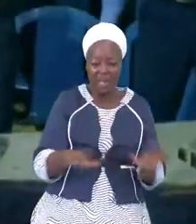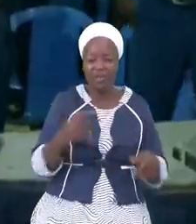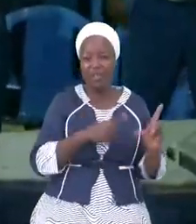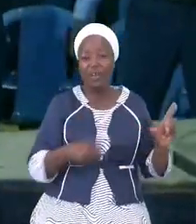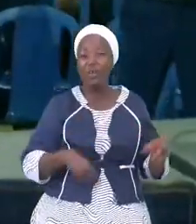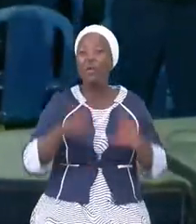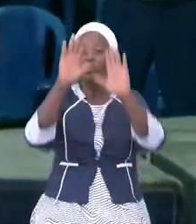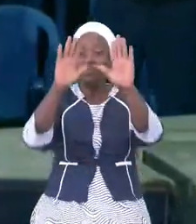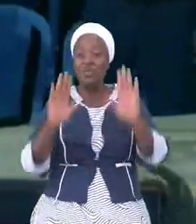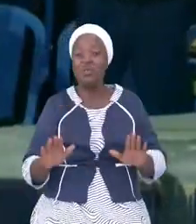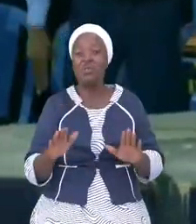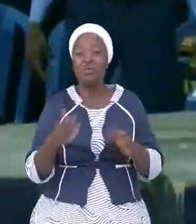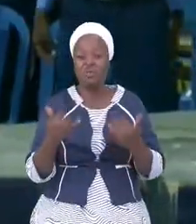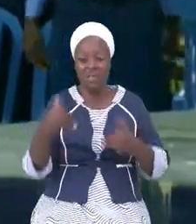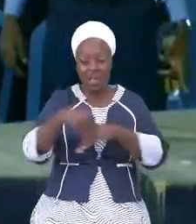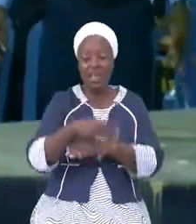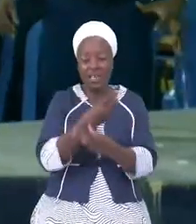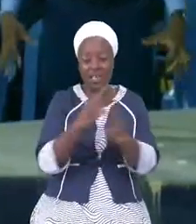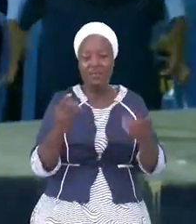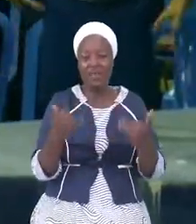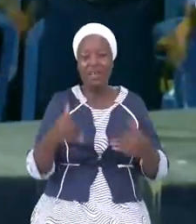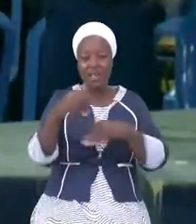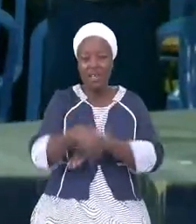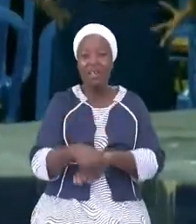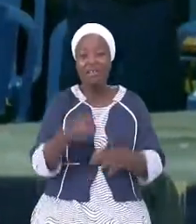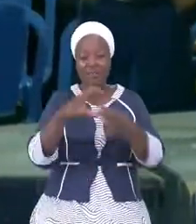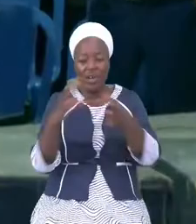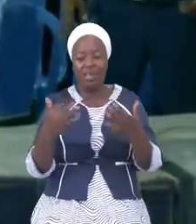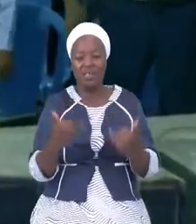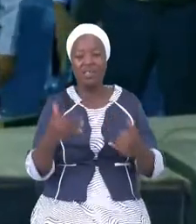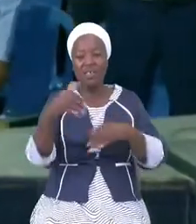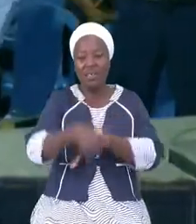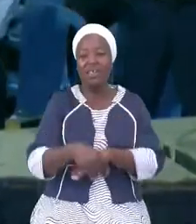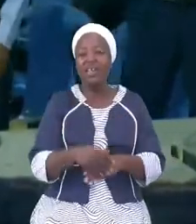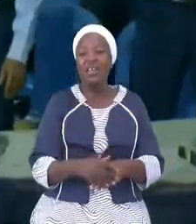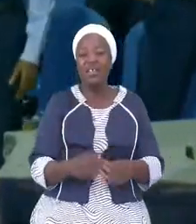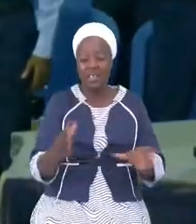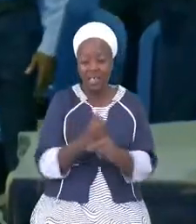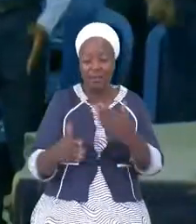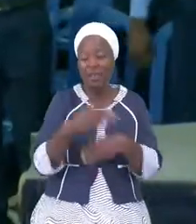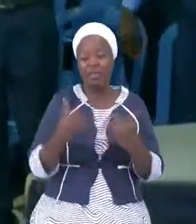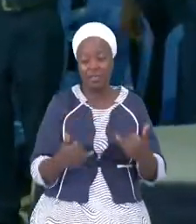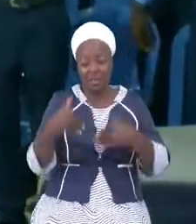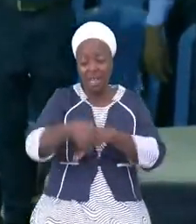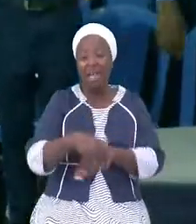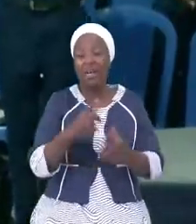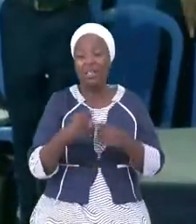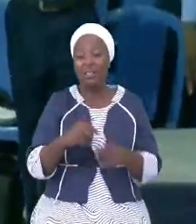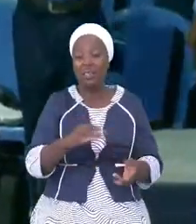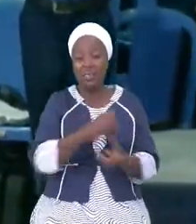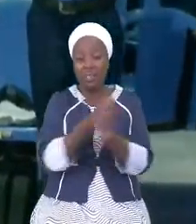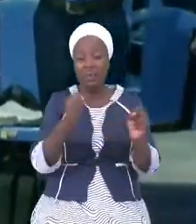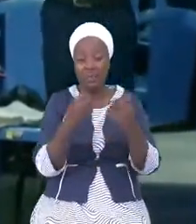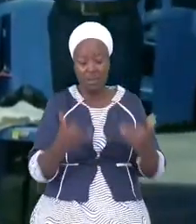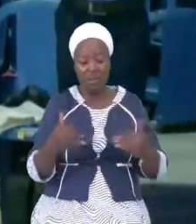Miracle tonight. Deliverance tonight. Release tonight. Recovery tonight. Redemption